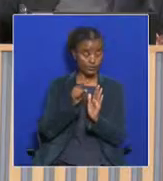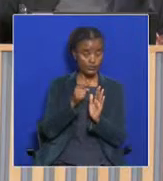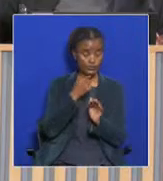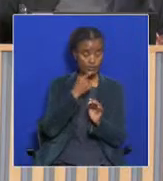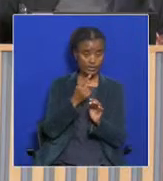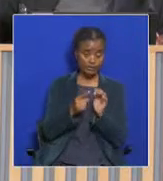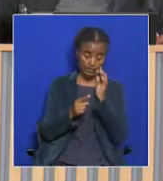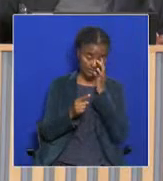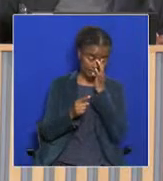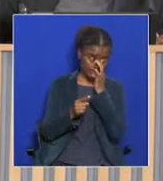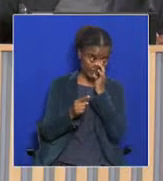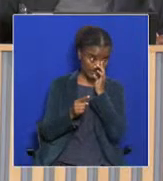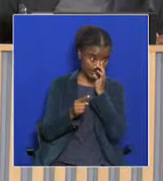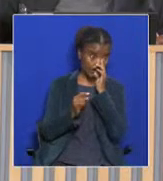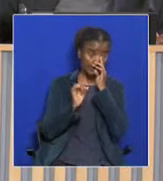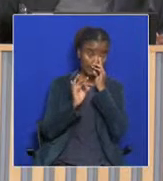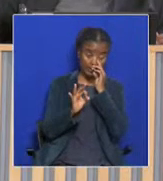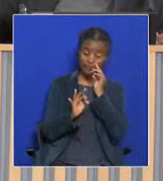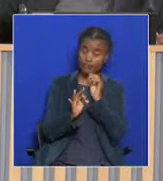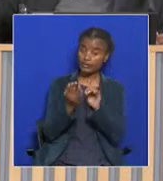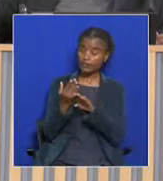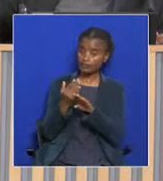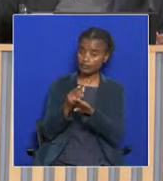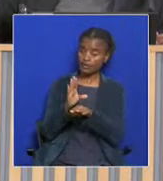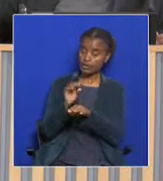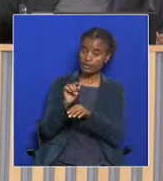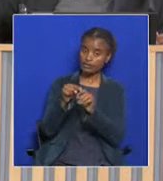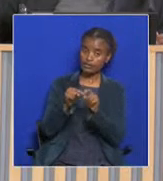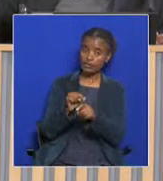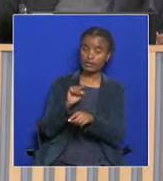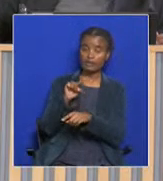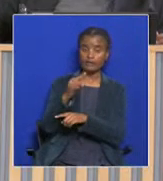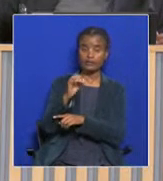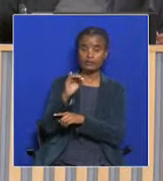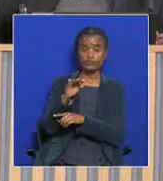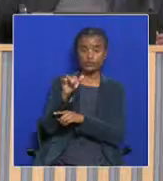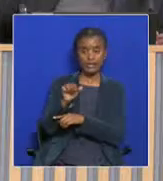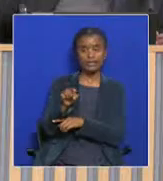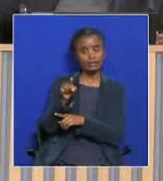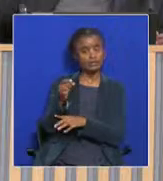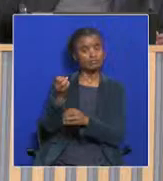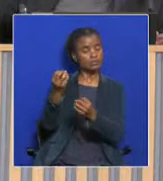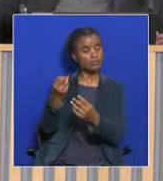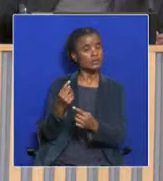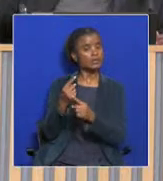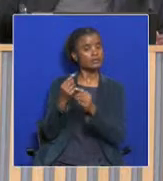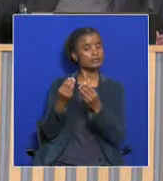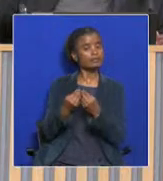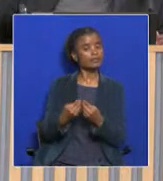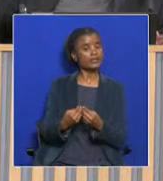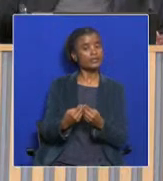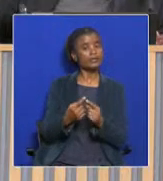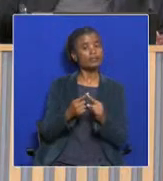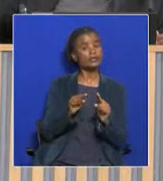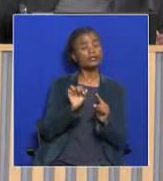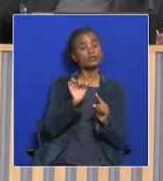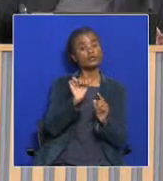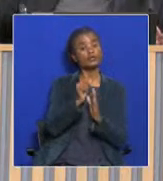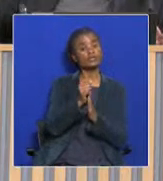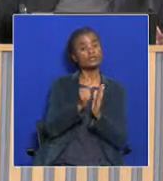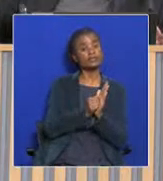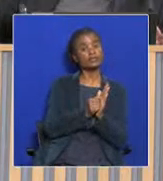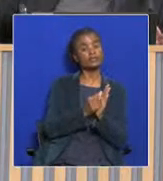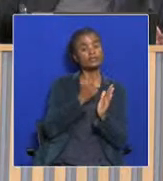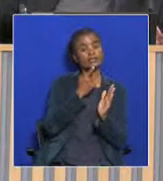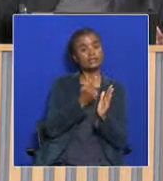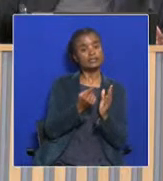about the 1st of July, she would have said something. In your statement, she says something. Should